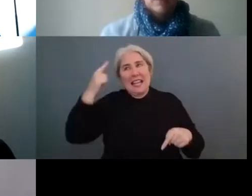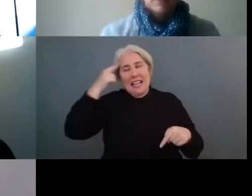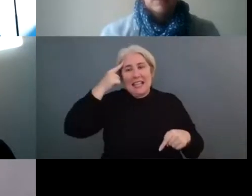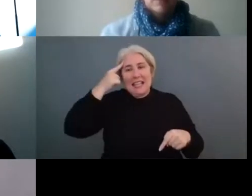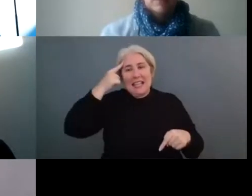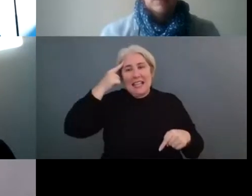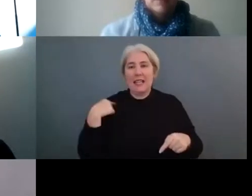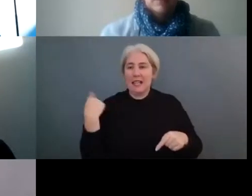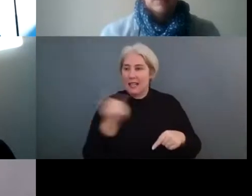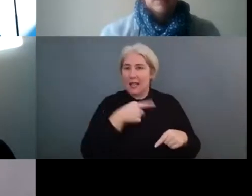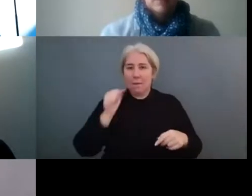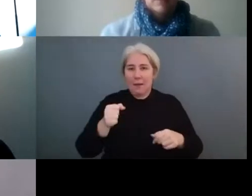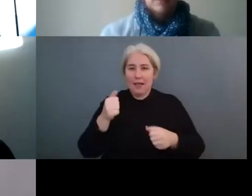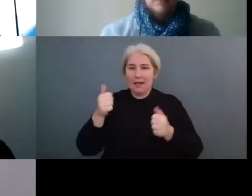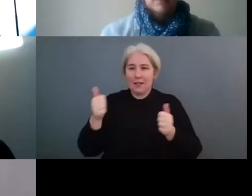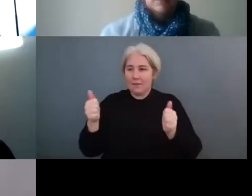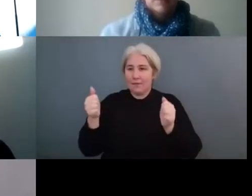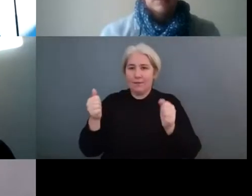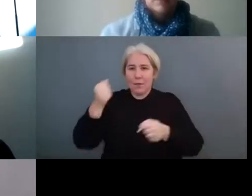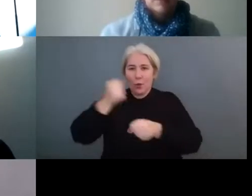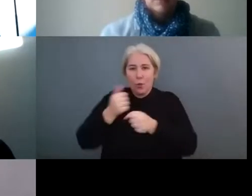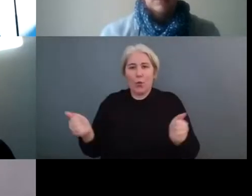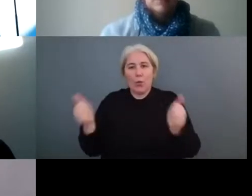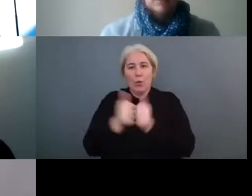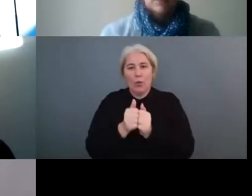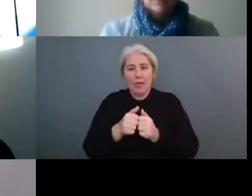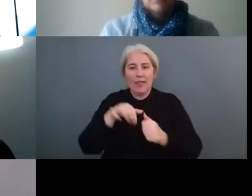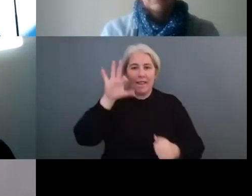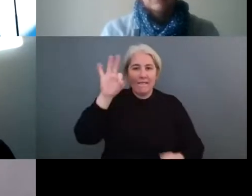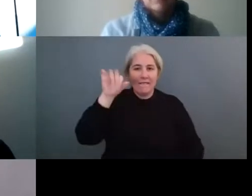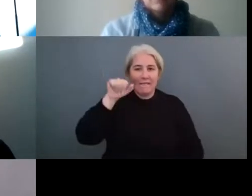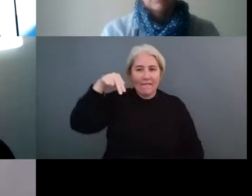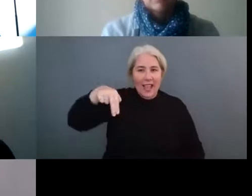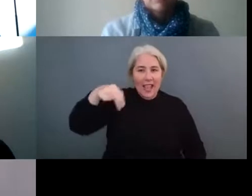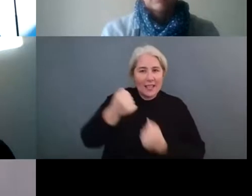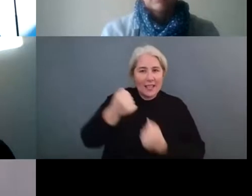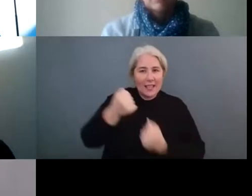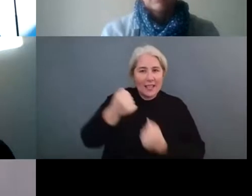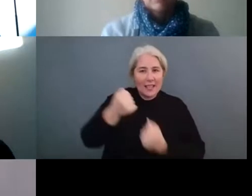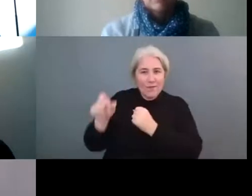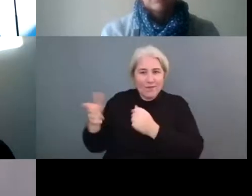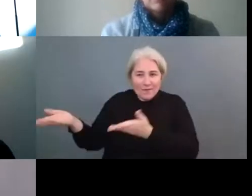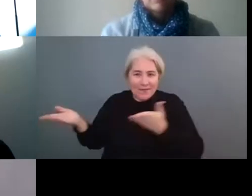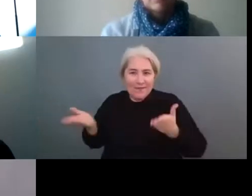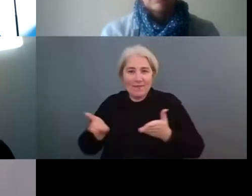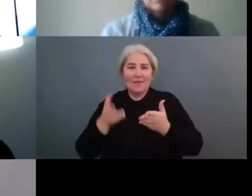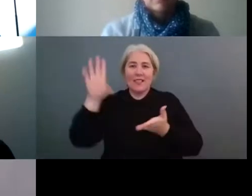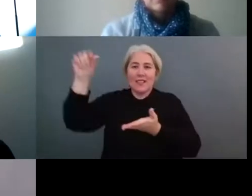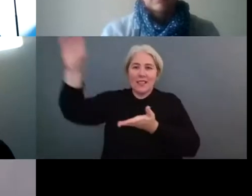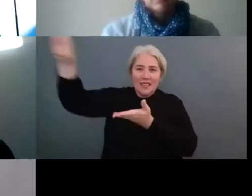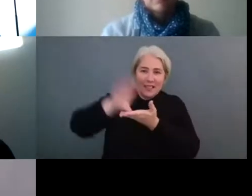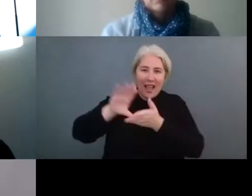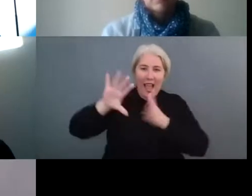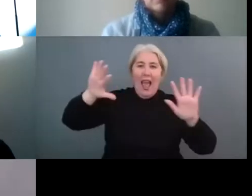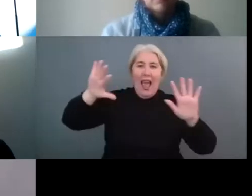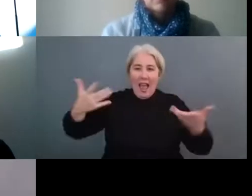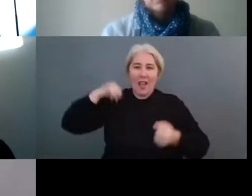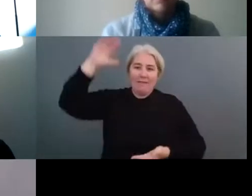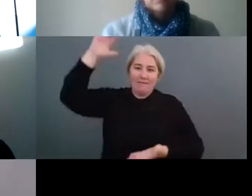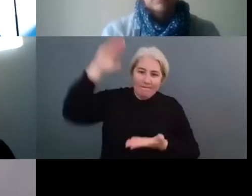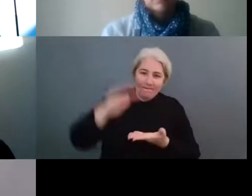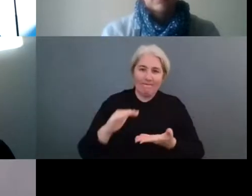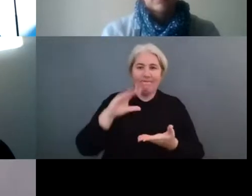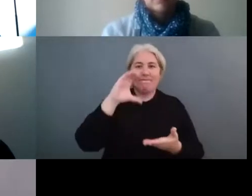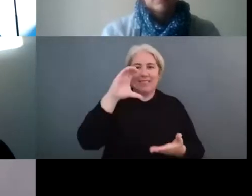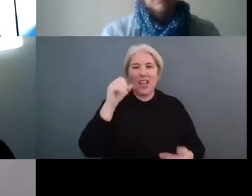fans and partners and sponsors to find solutions to reduce that impact. What we're currently working